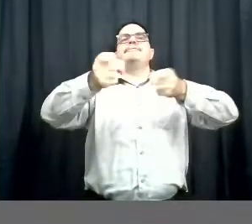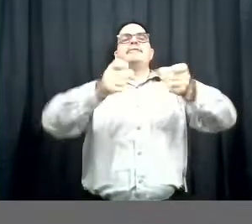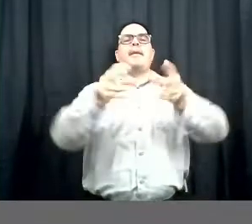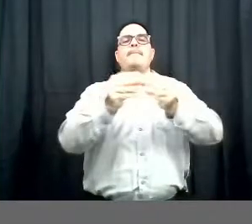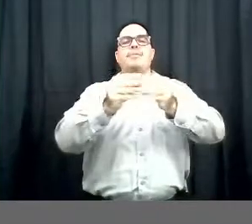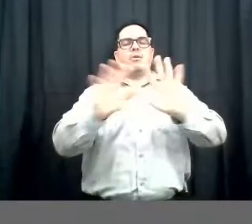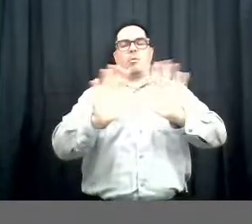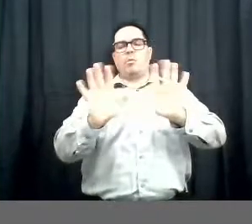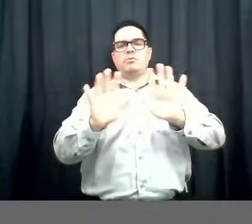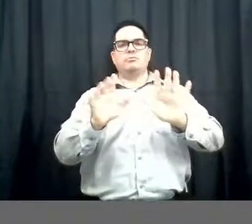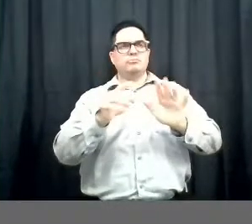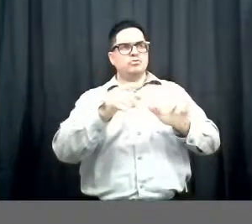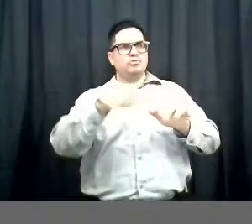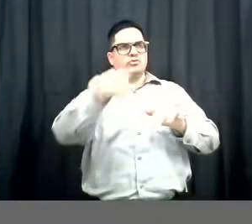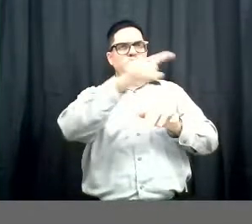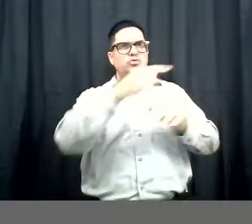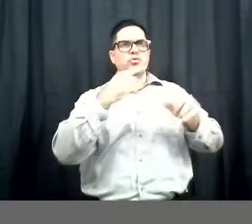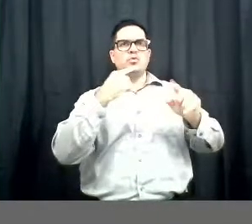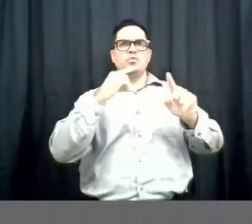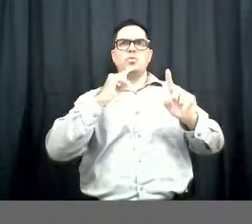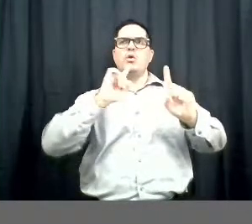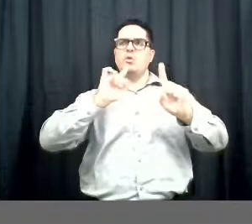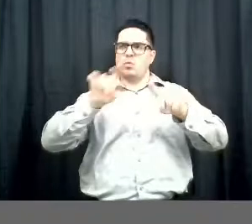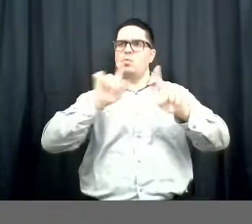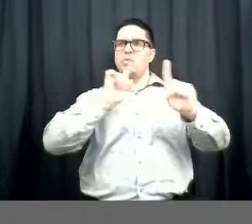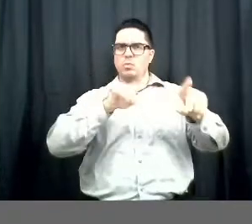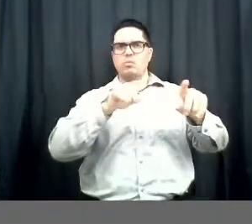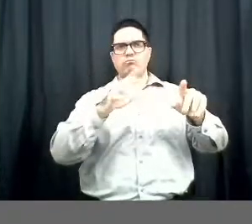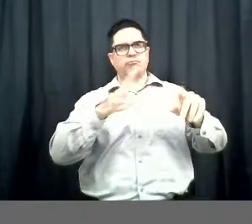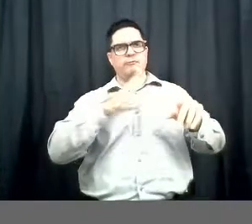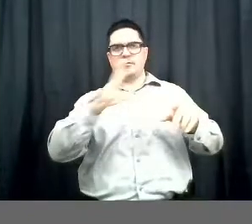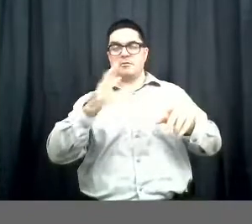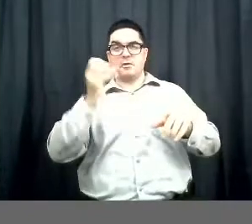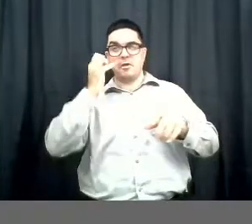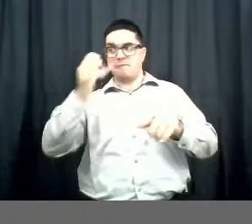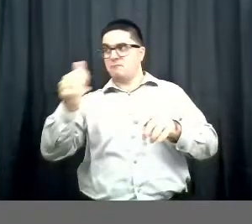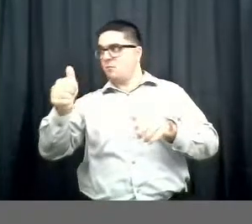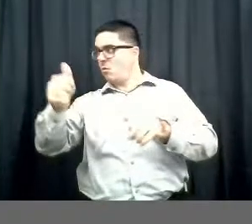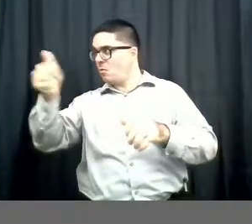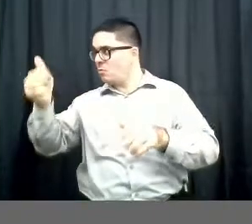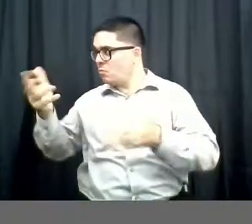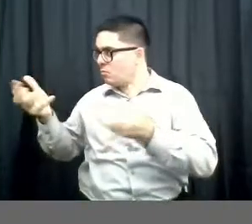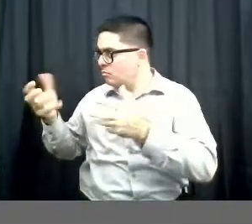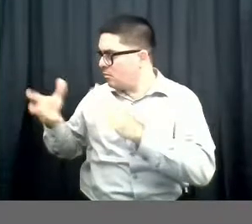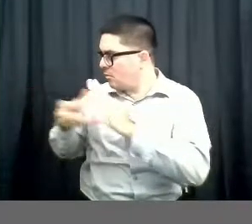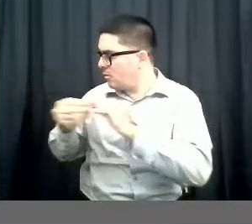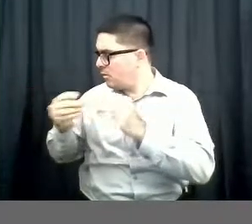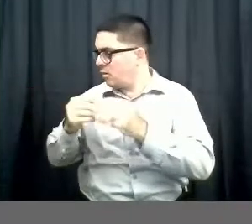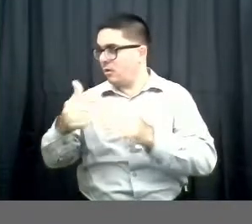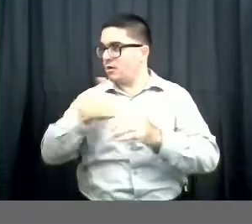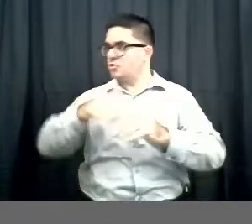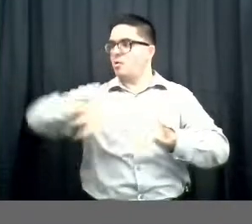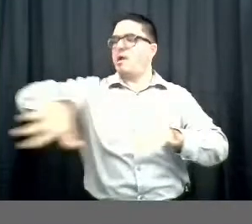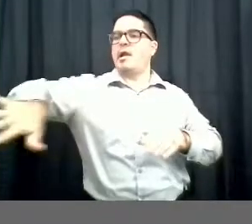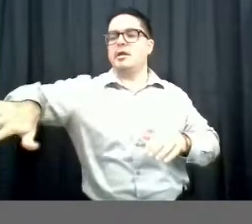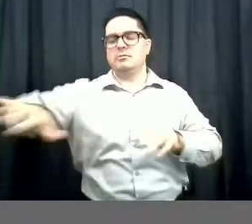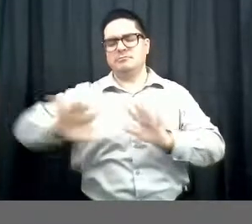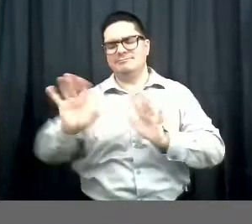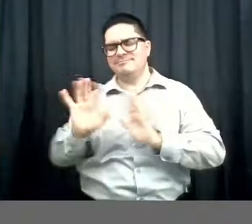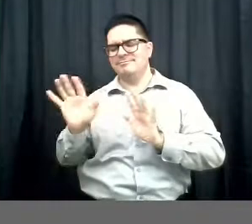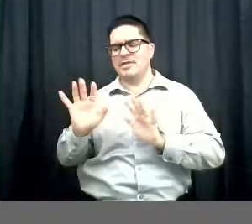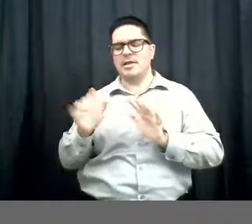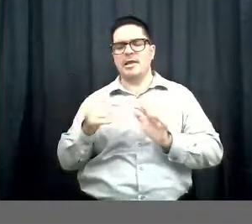my questions. If anybody else has something to say, I don't want to prevent that from happening. I just want to say for the record that